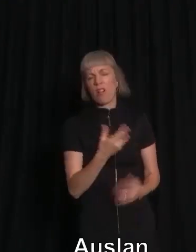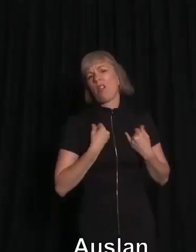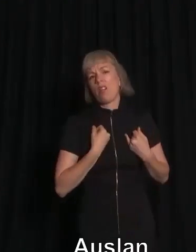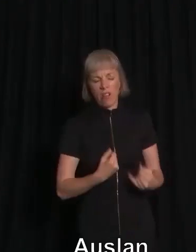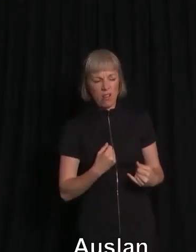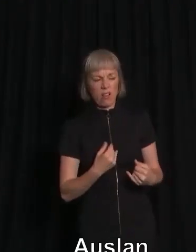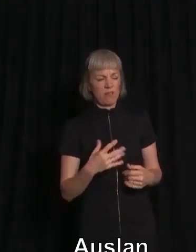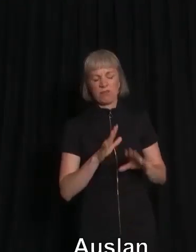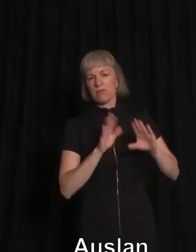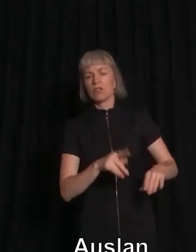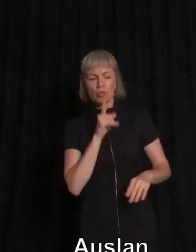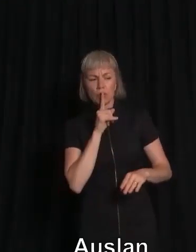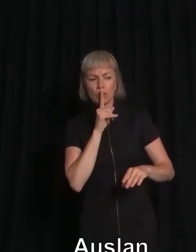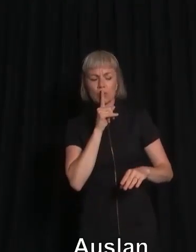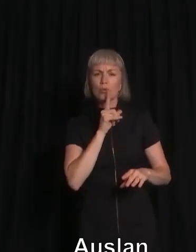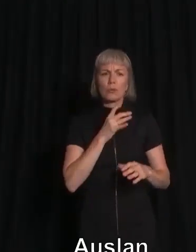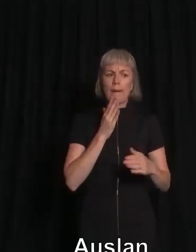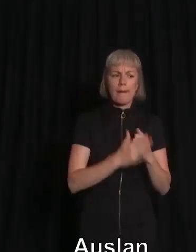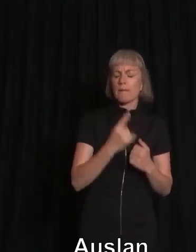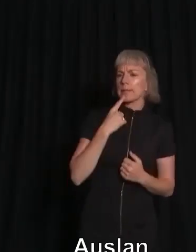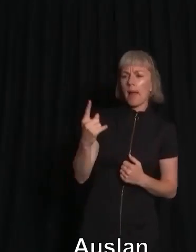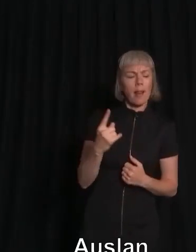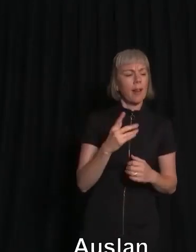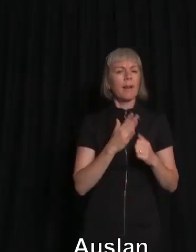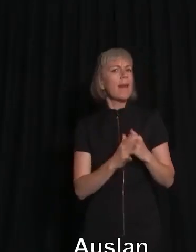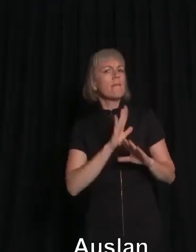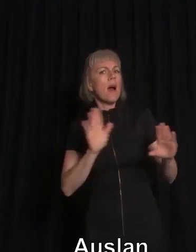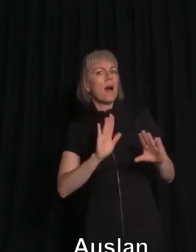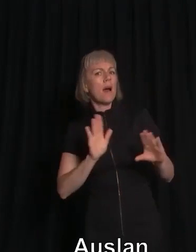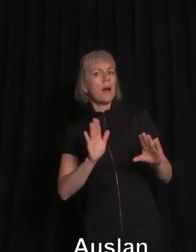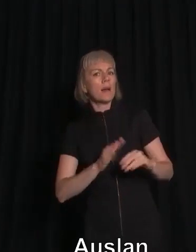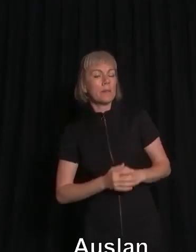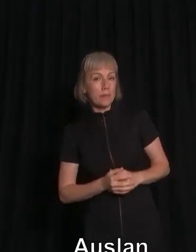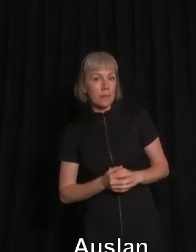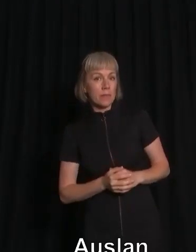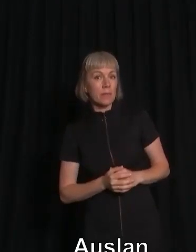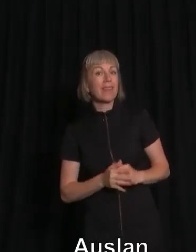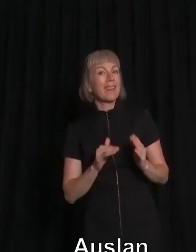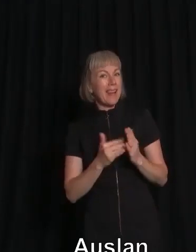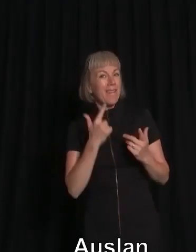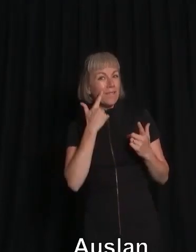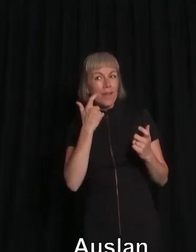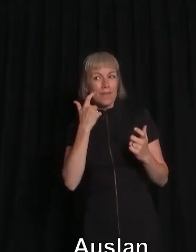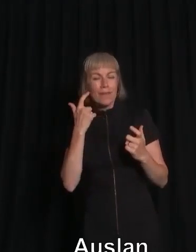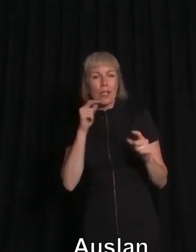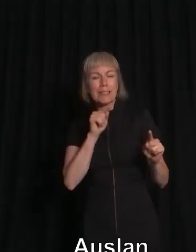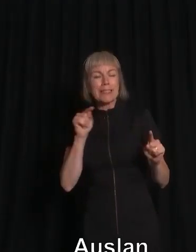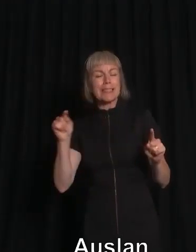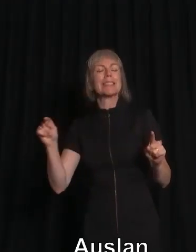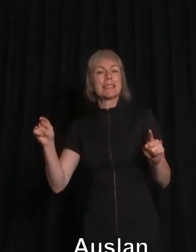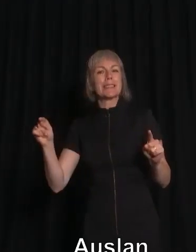in this type of body, and you should never talk about this. And what we are finding the challenge is with regards